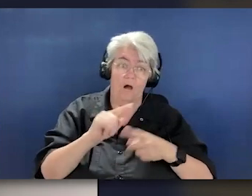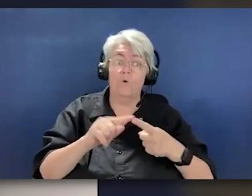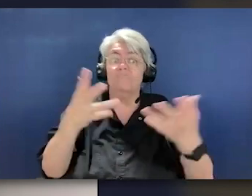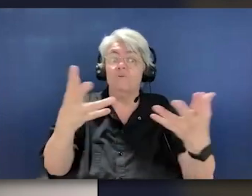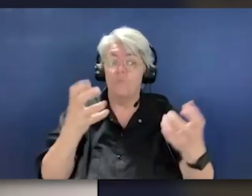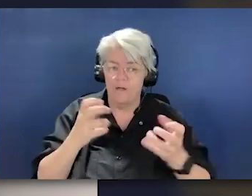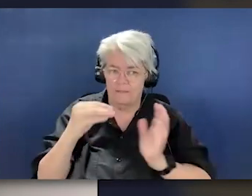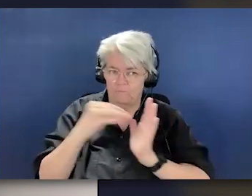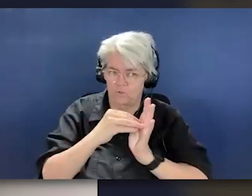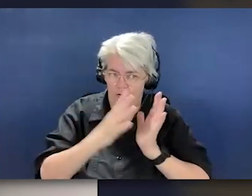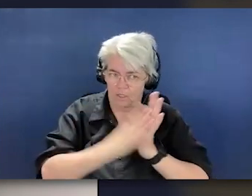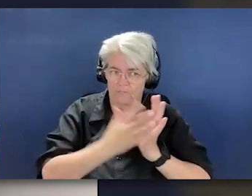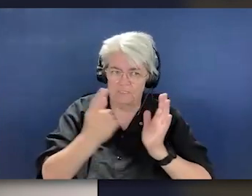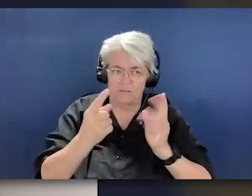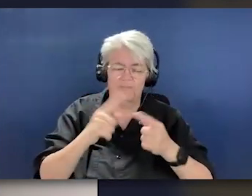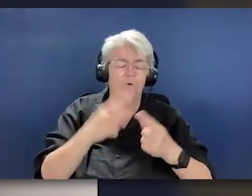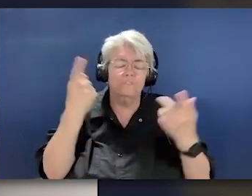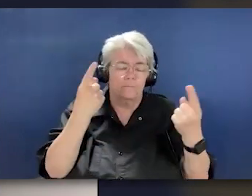document or something like that.